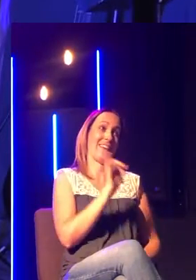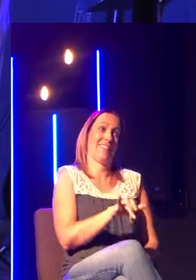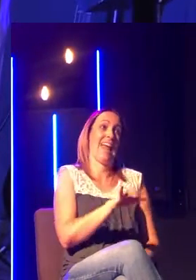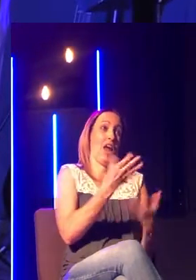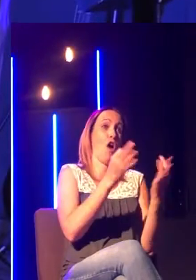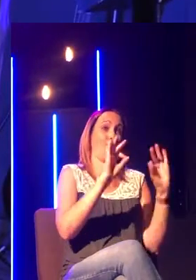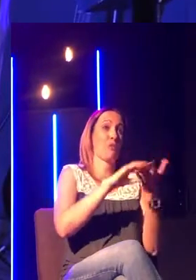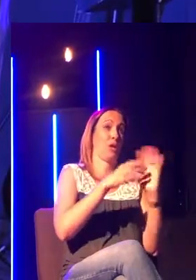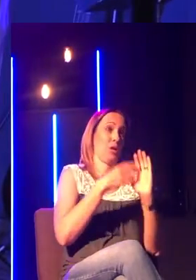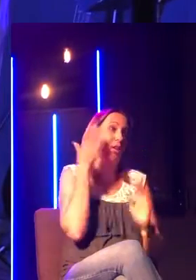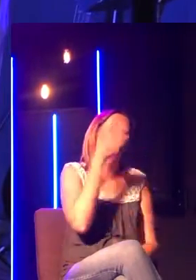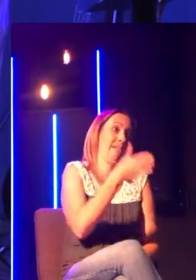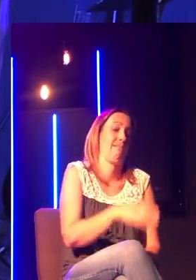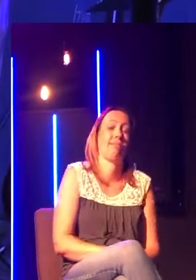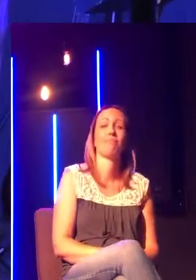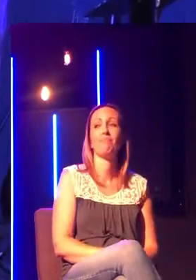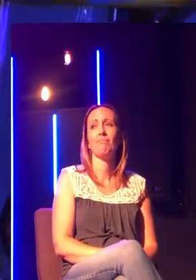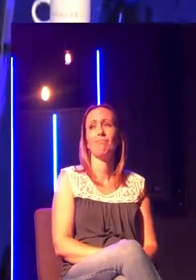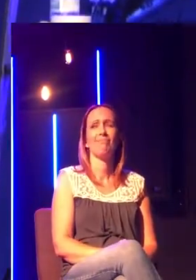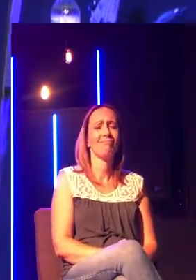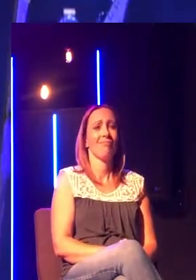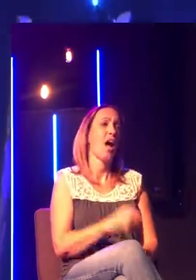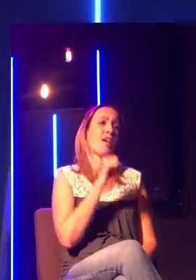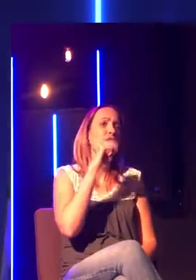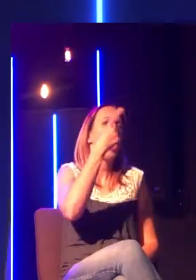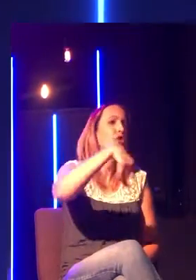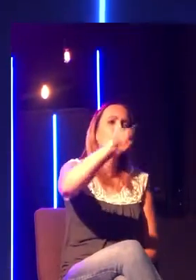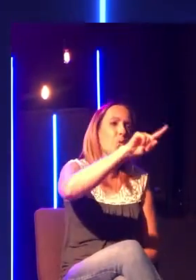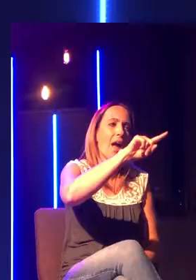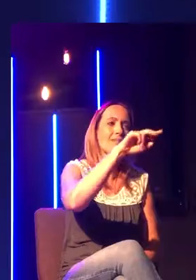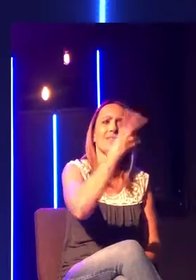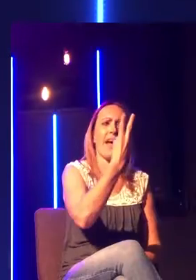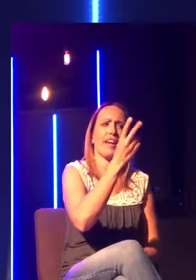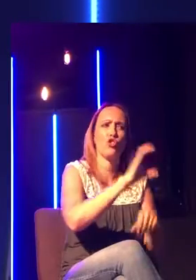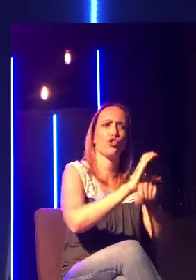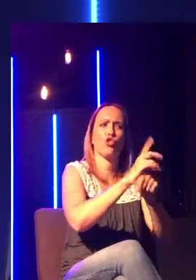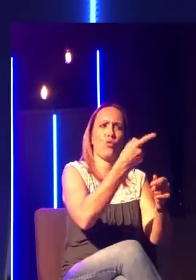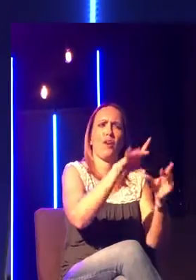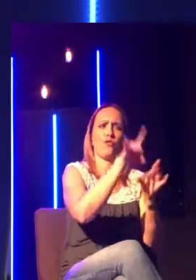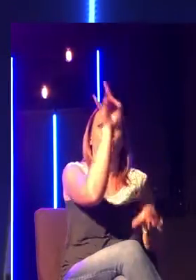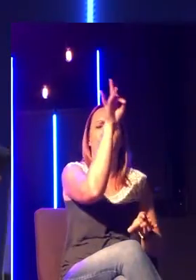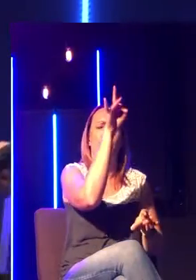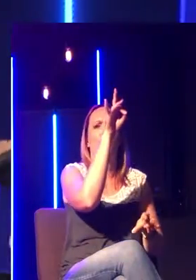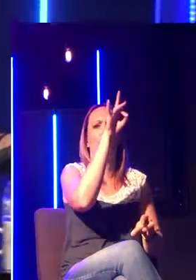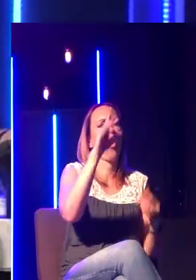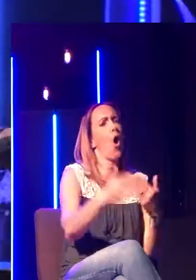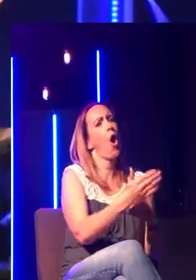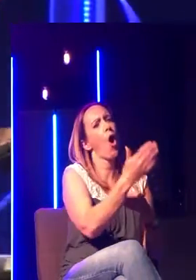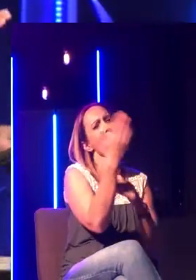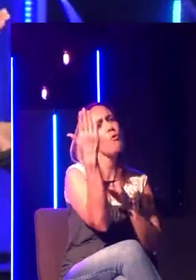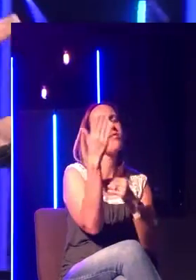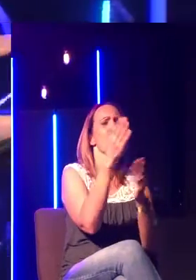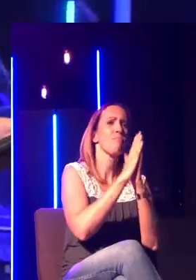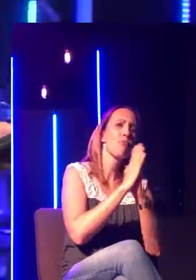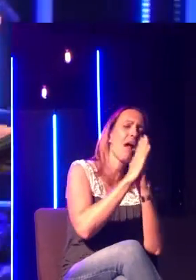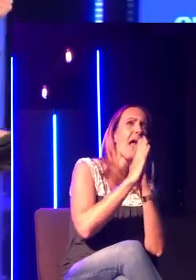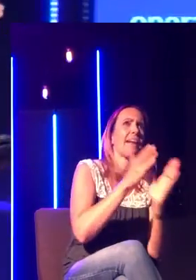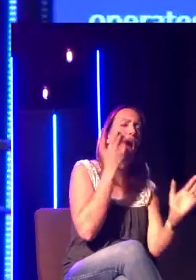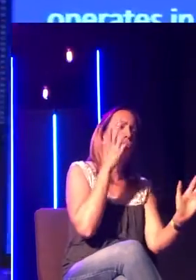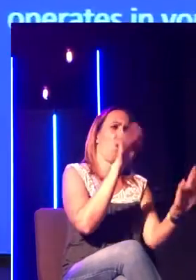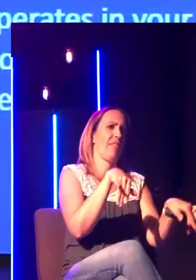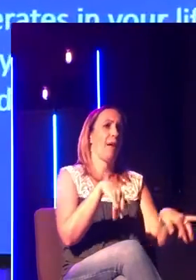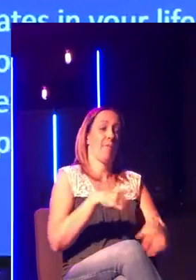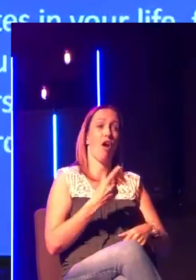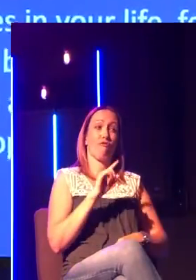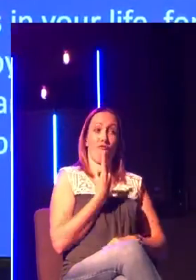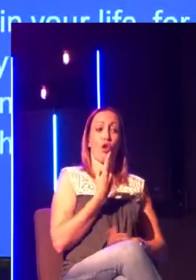cookie. Now, not you guys, not second service. You guys are much more spiritual. You guys have spent all morning long praying, interceding, I know.